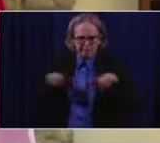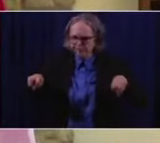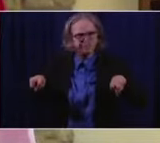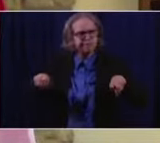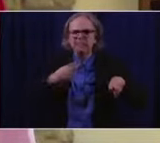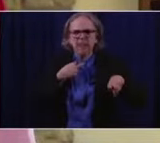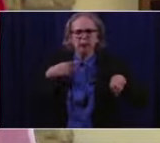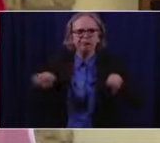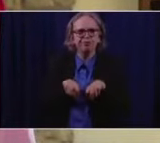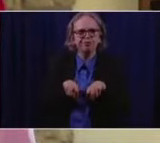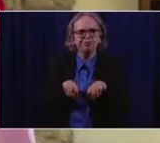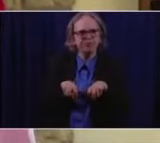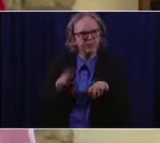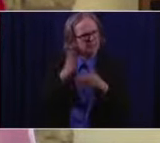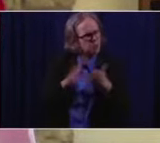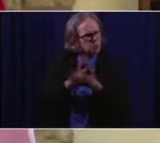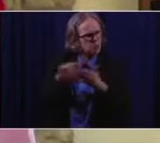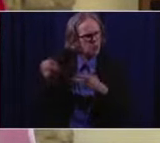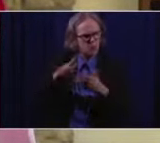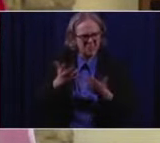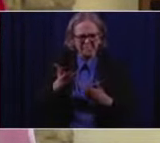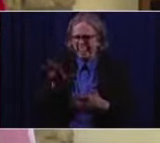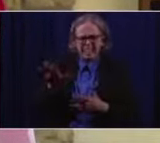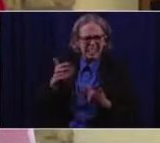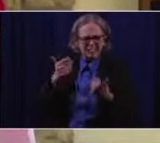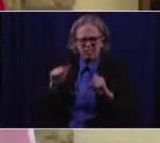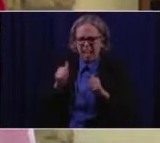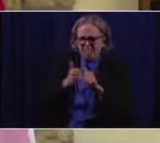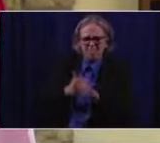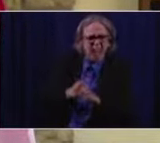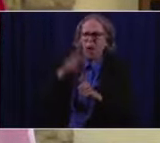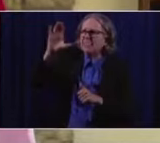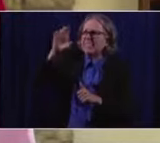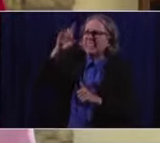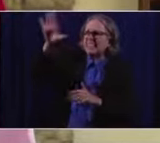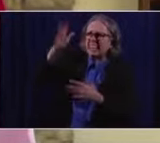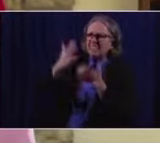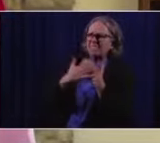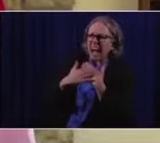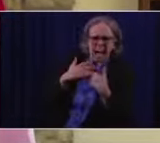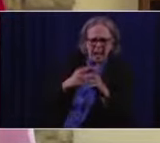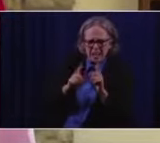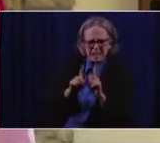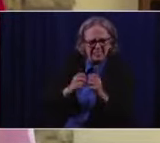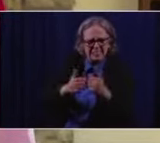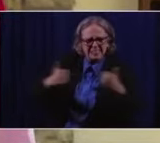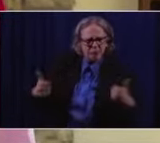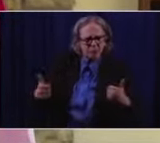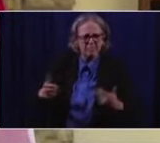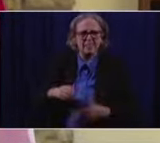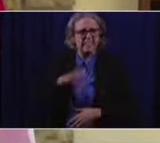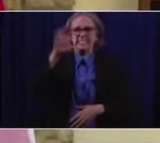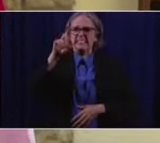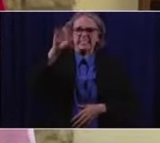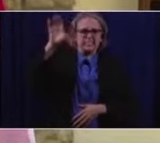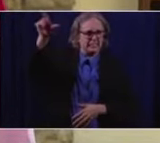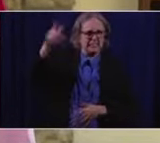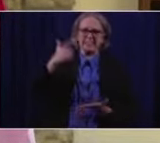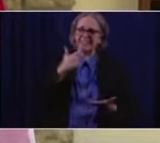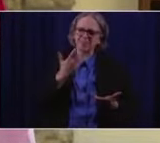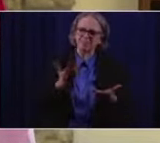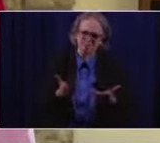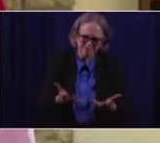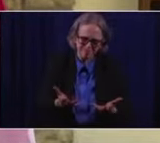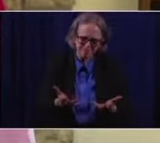the CDC said, and the local health department is trying to follow that. And what they have basically said is that, and they've said it very specifically,